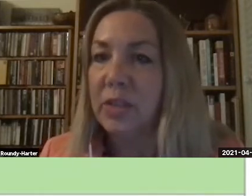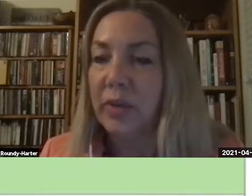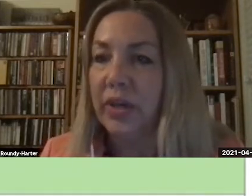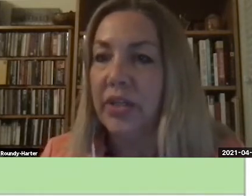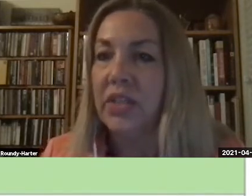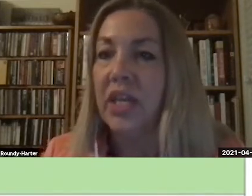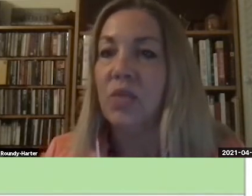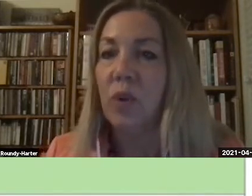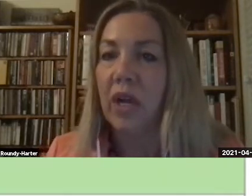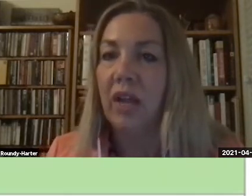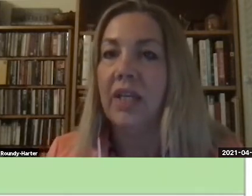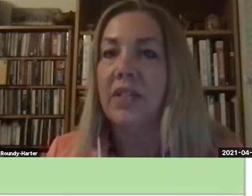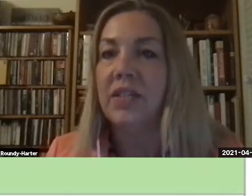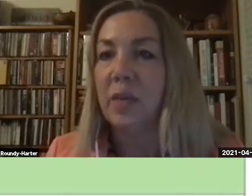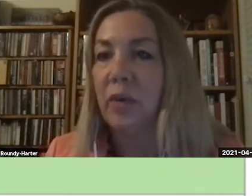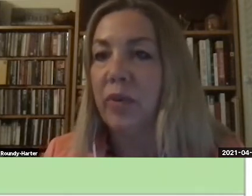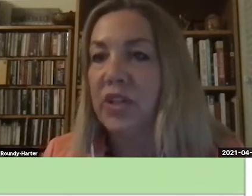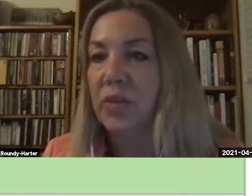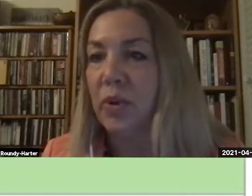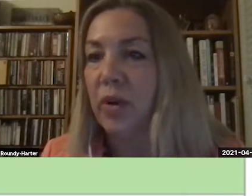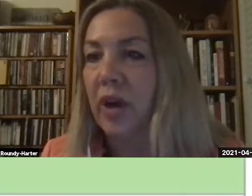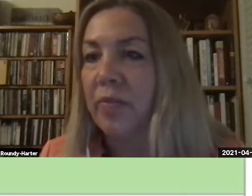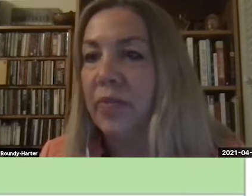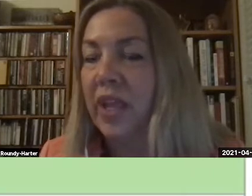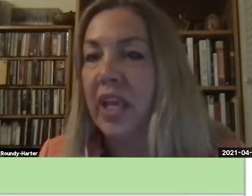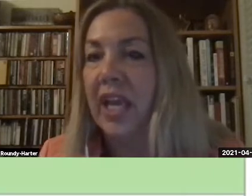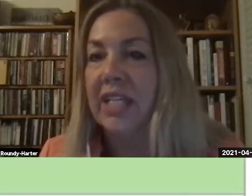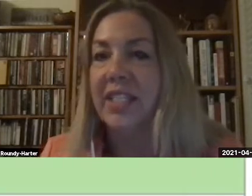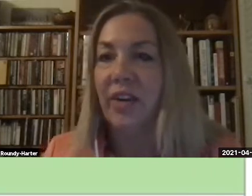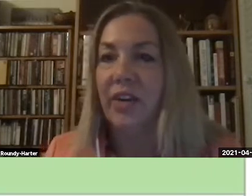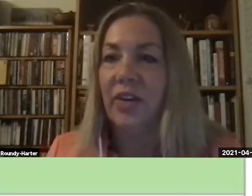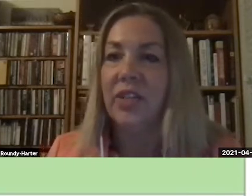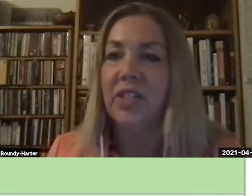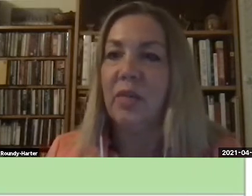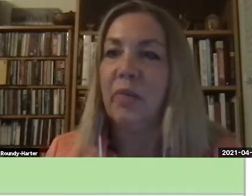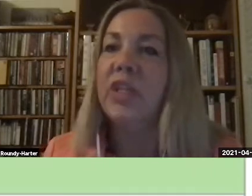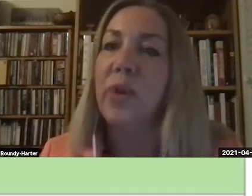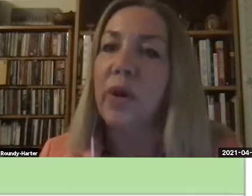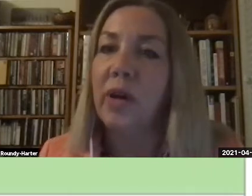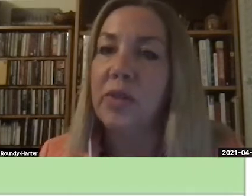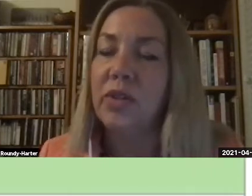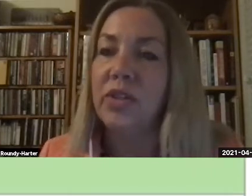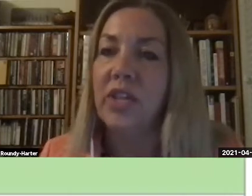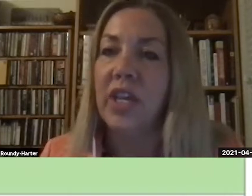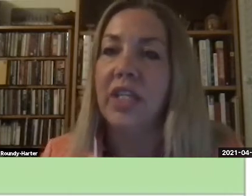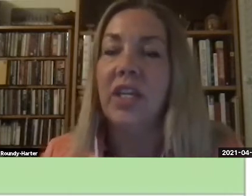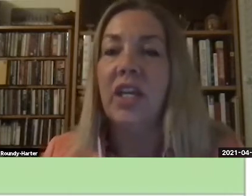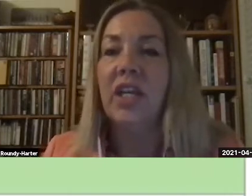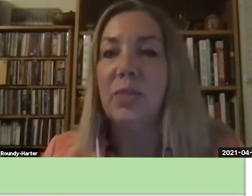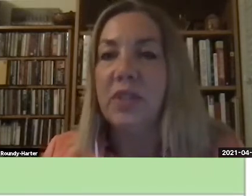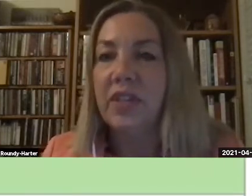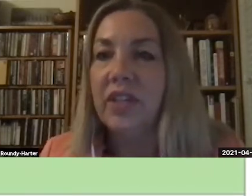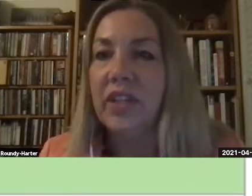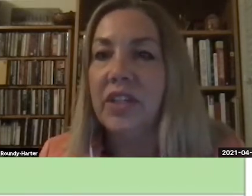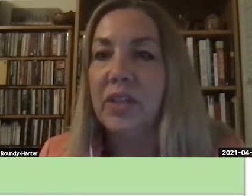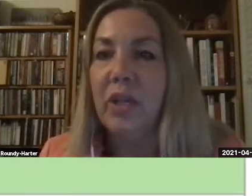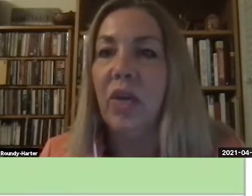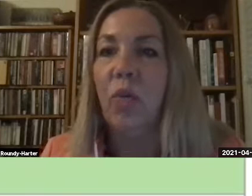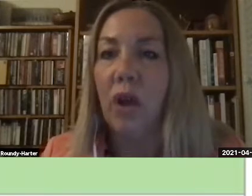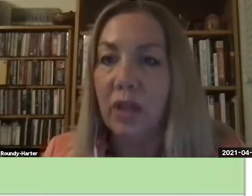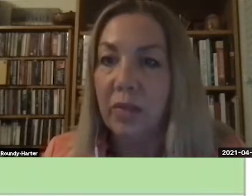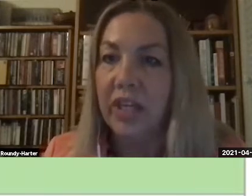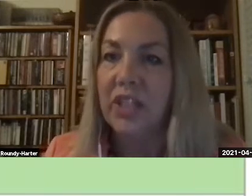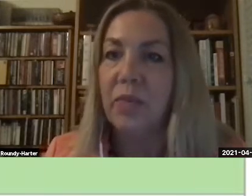recovery experience as well as a summer bridge program. As Sierra noted, summer bridge programs are designed specifically to